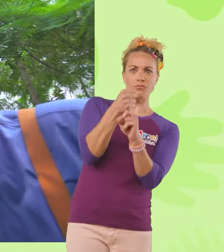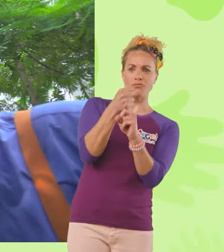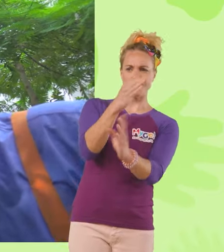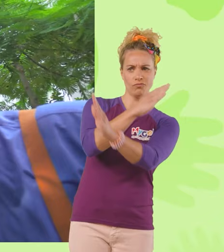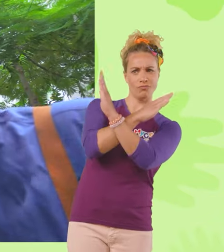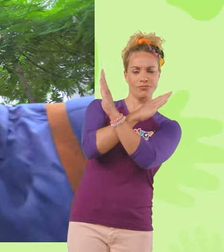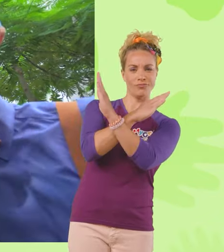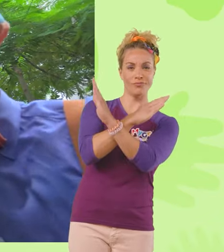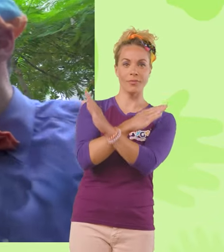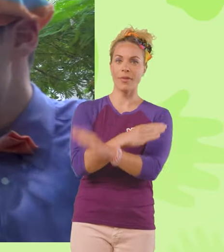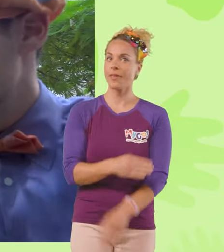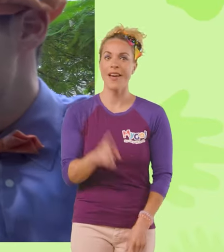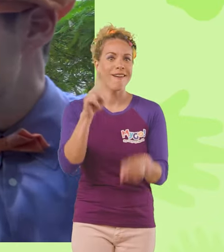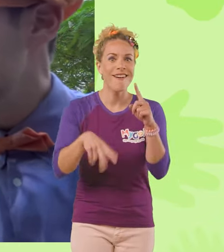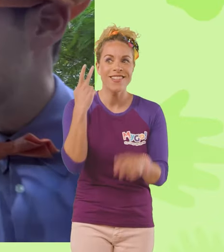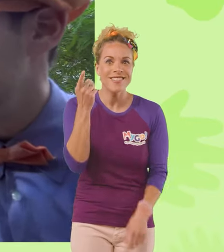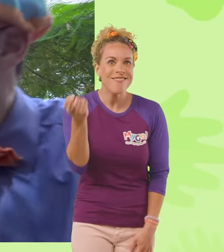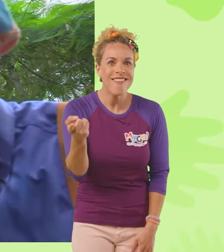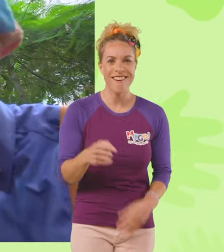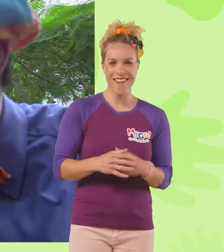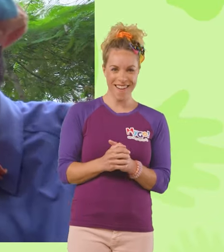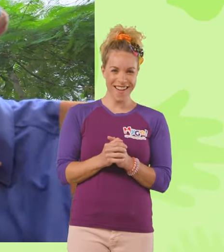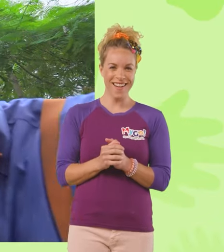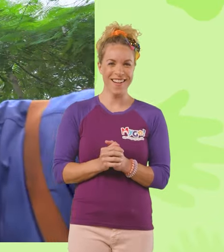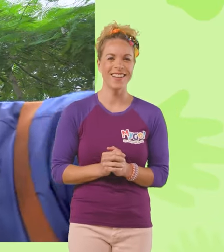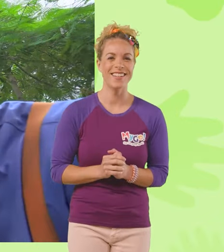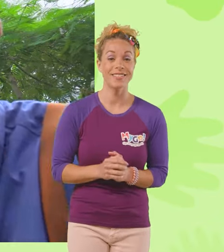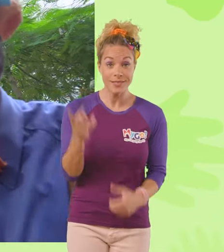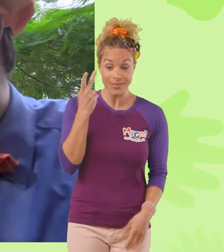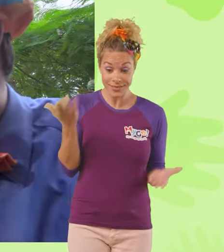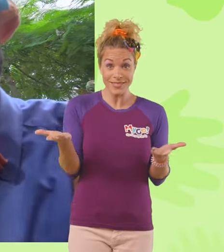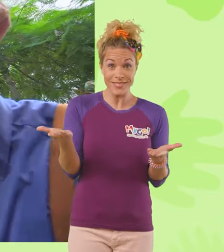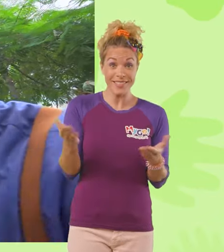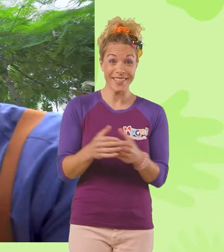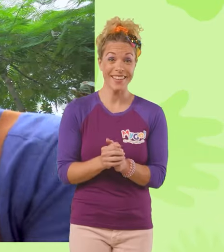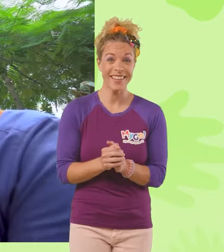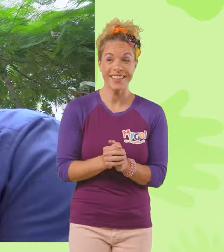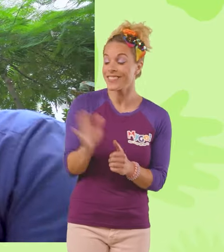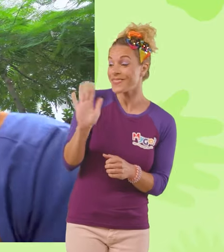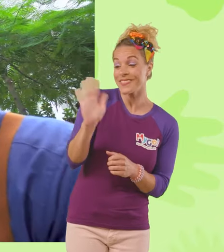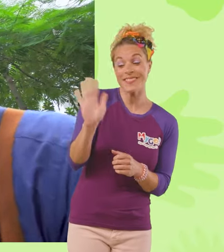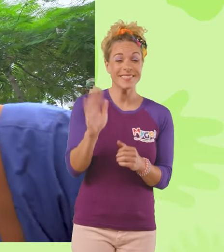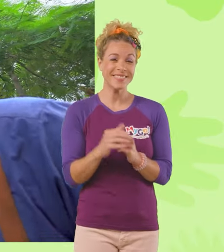there's any predators, then the predators can't see it. See? Hi!